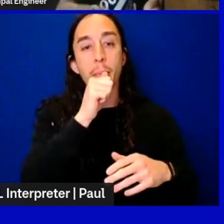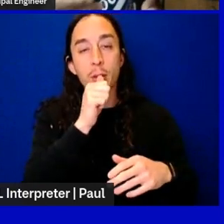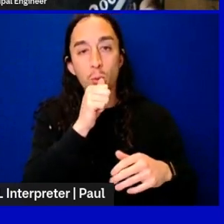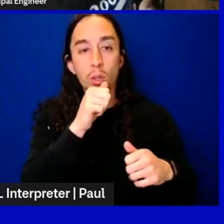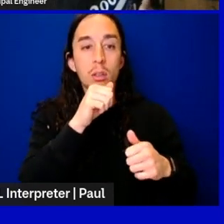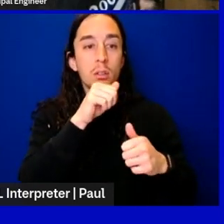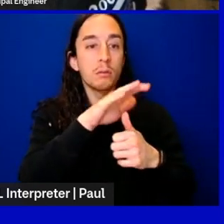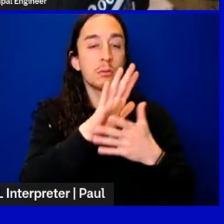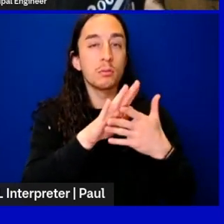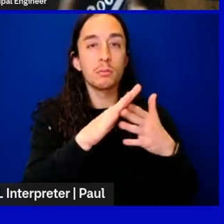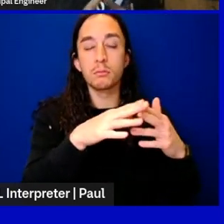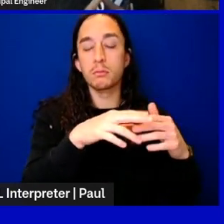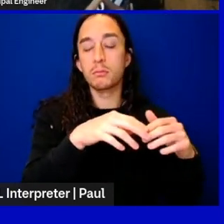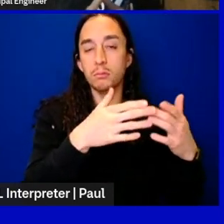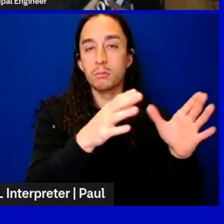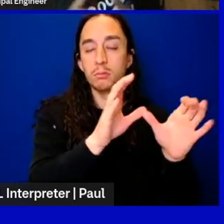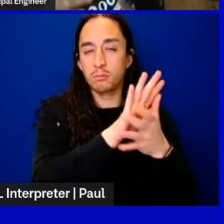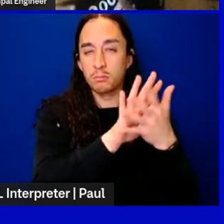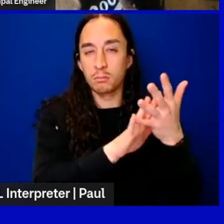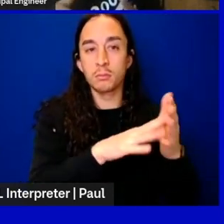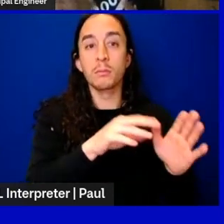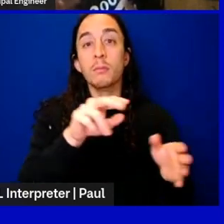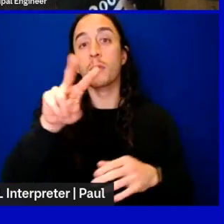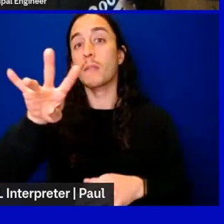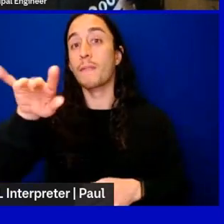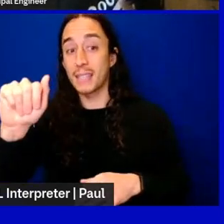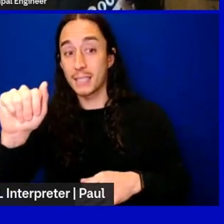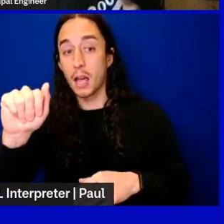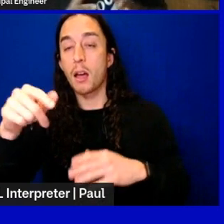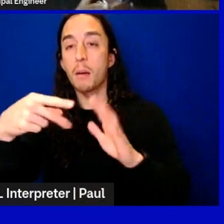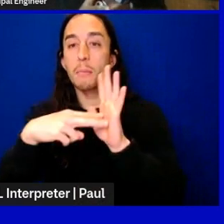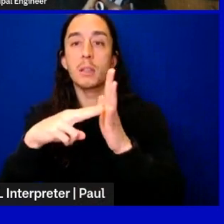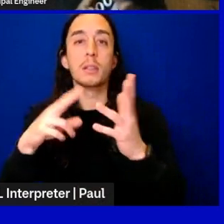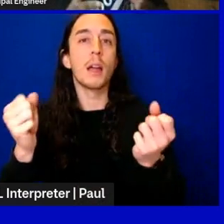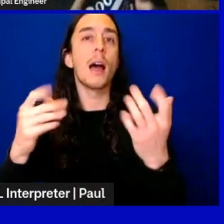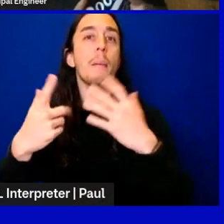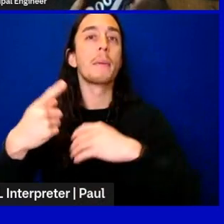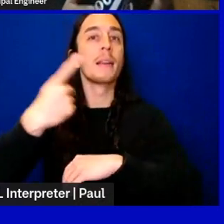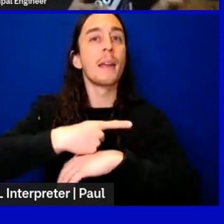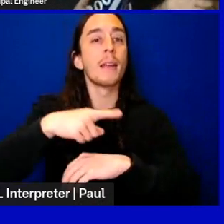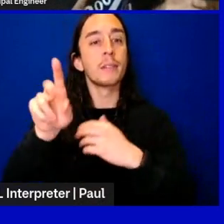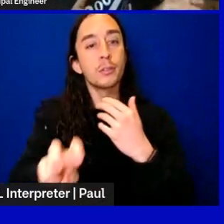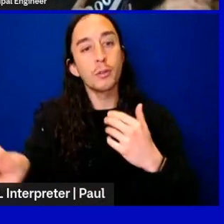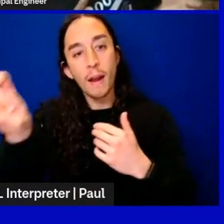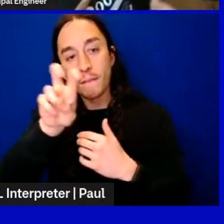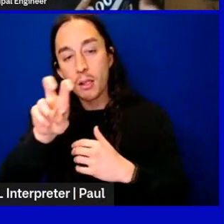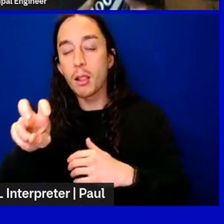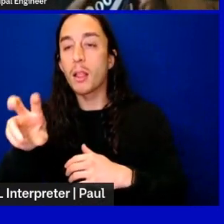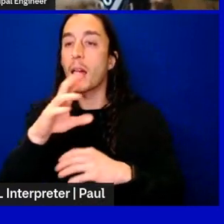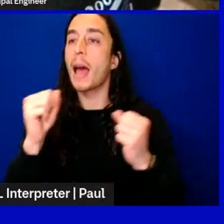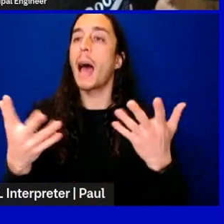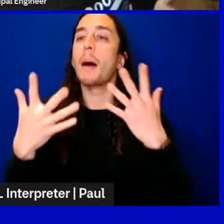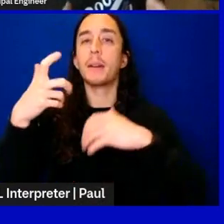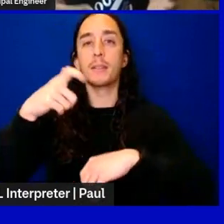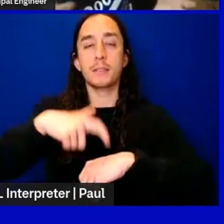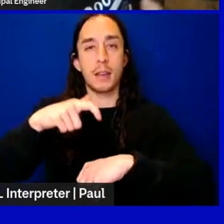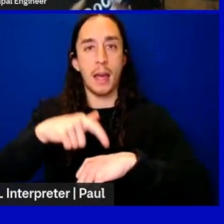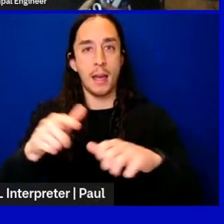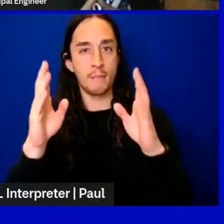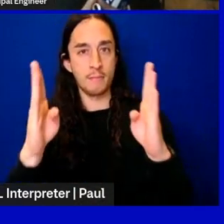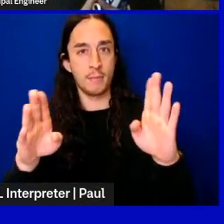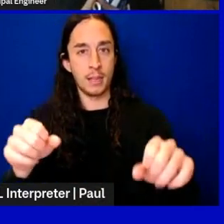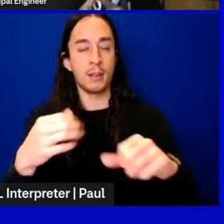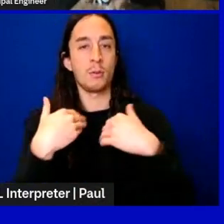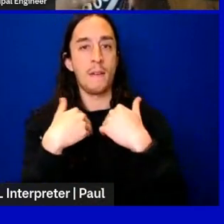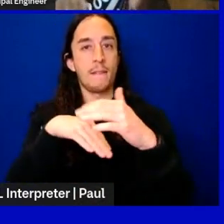is nothing but your authorization checks, means for how many days you are traveling, or whether you are traveling on a right visa or not, whether it's a work permit